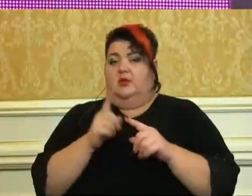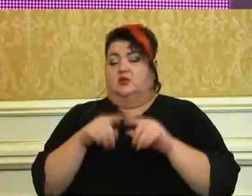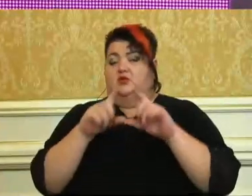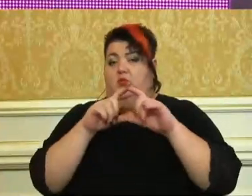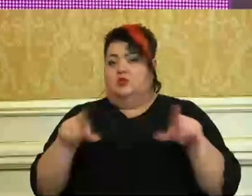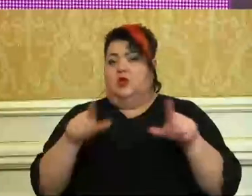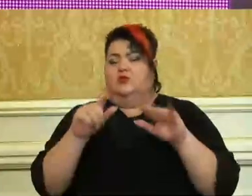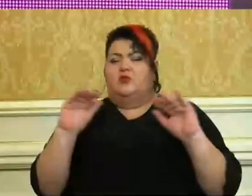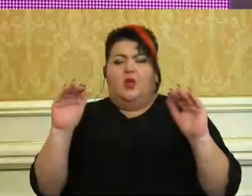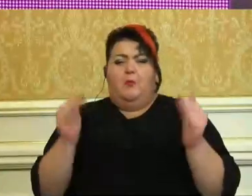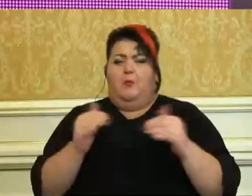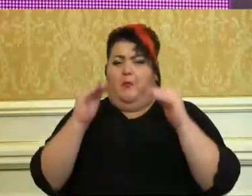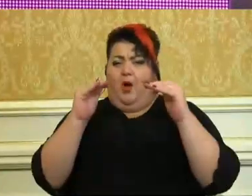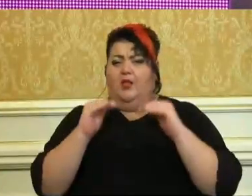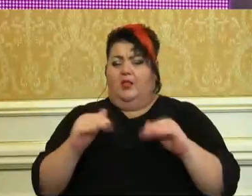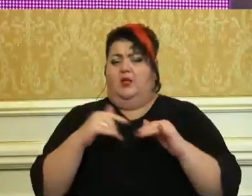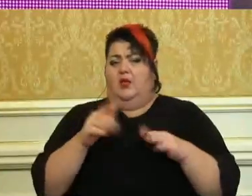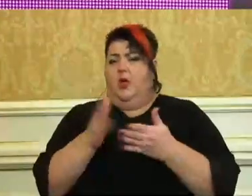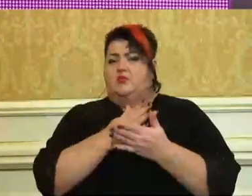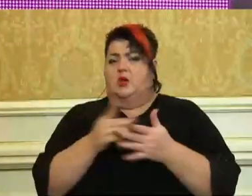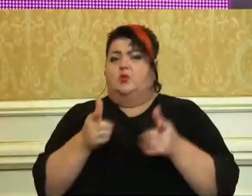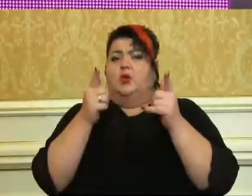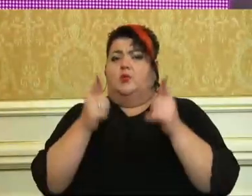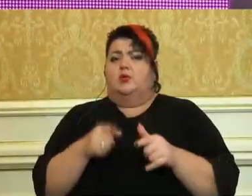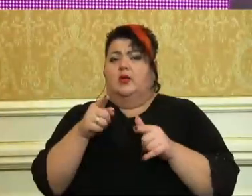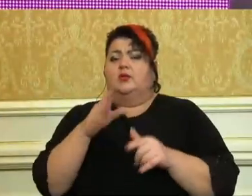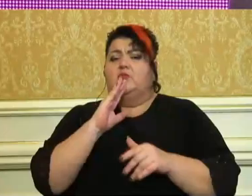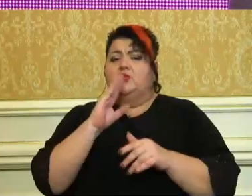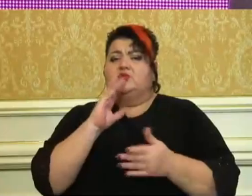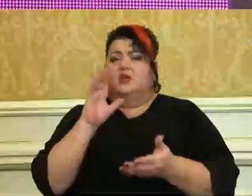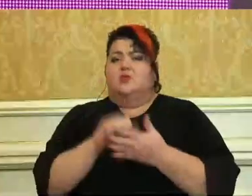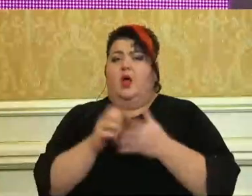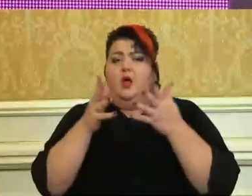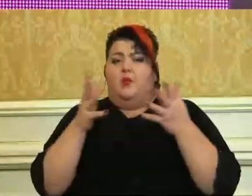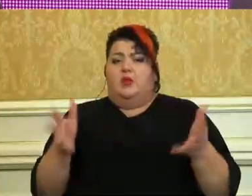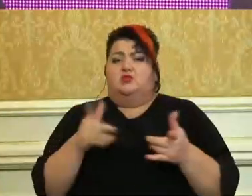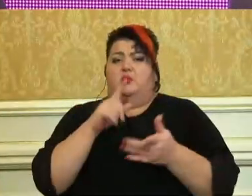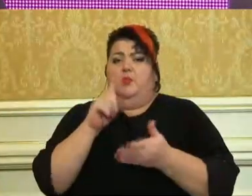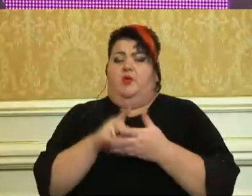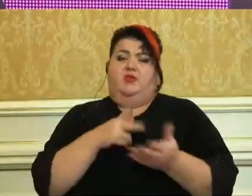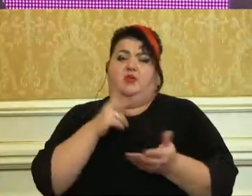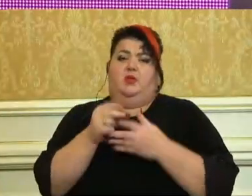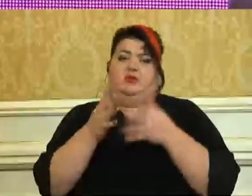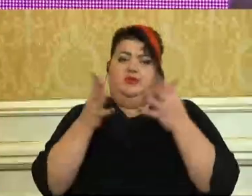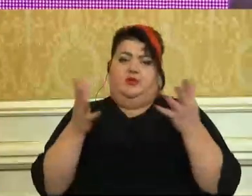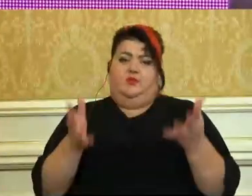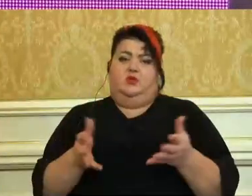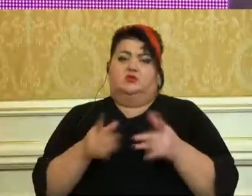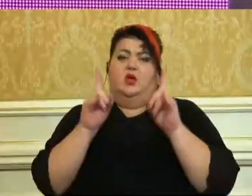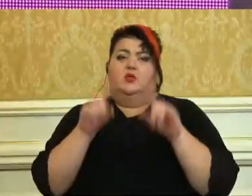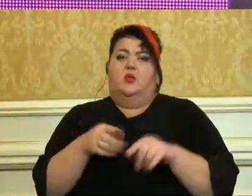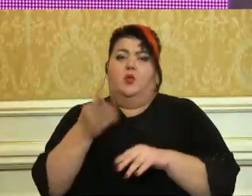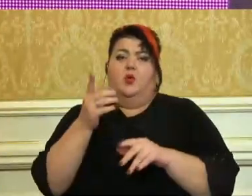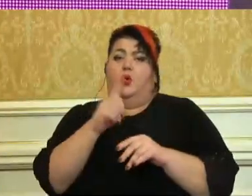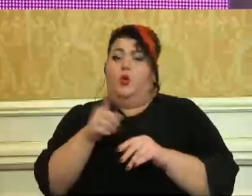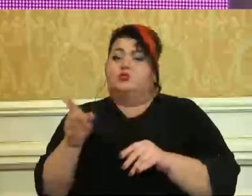right distribution. So well, we understand that the salaries are really small, and we have to pay more for them